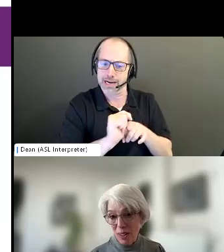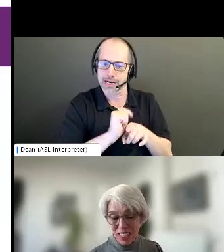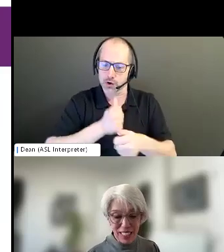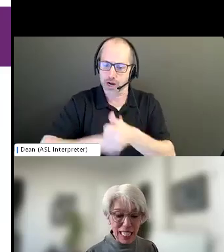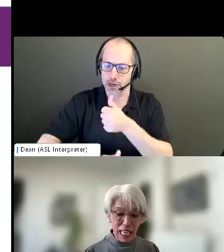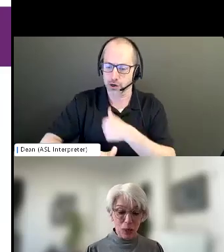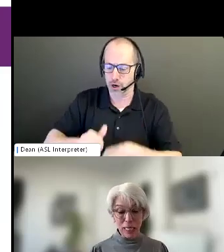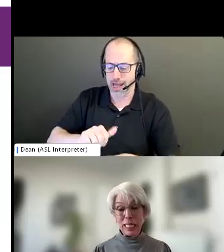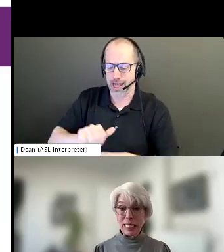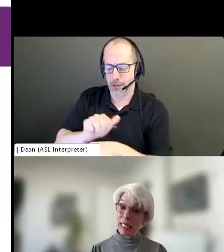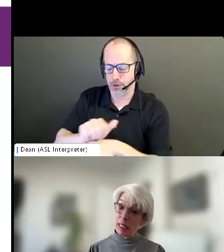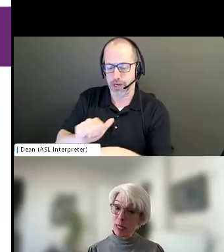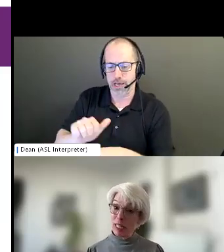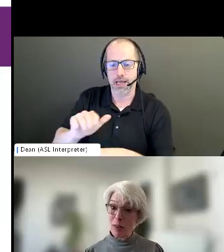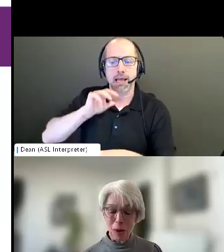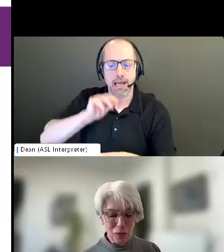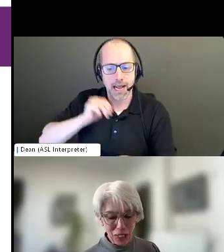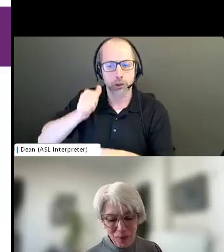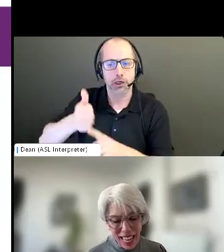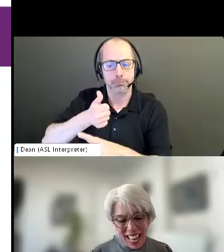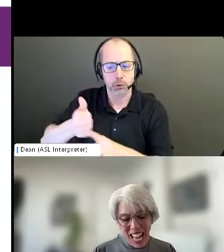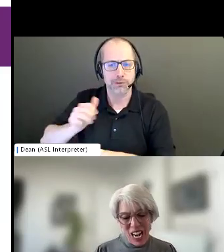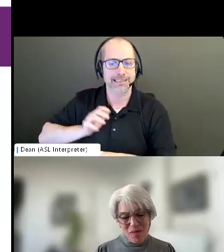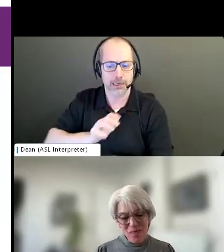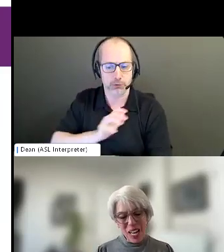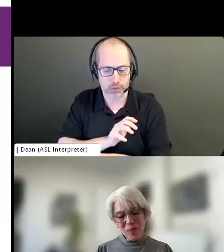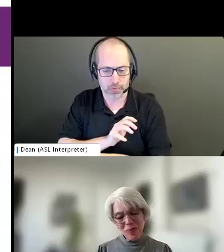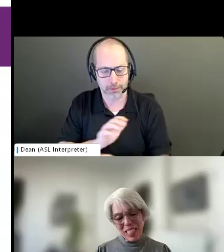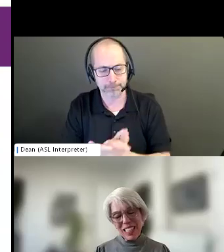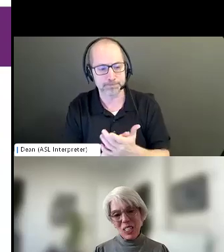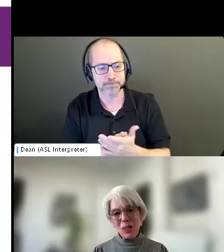Awareness Council, which is a little bit of a mouthful.